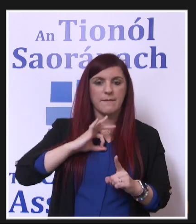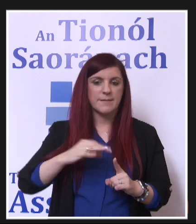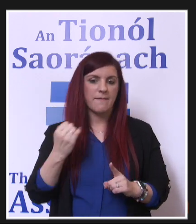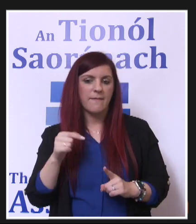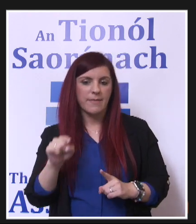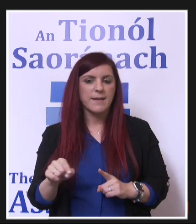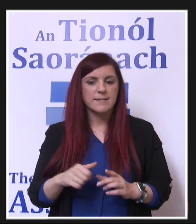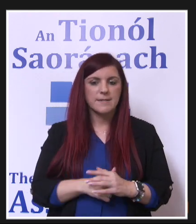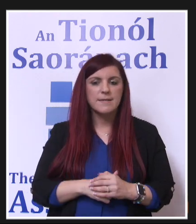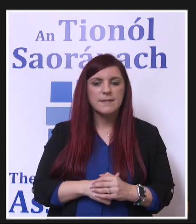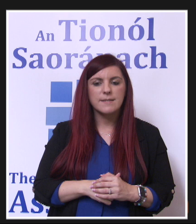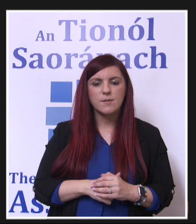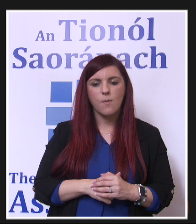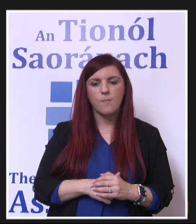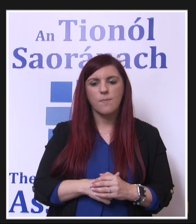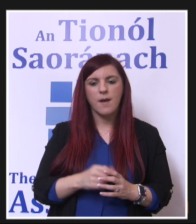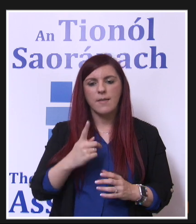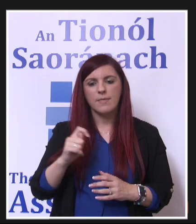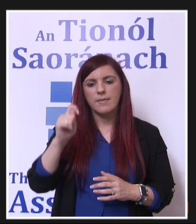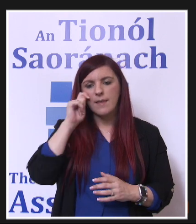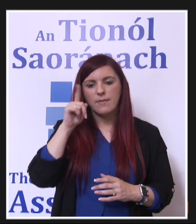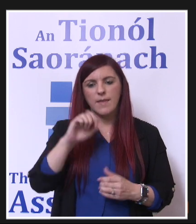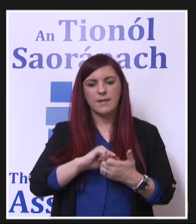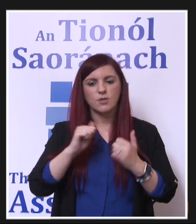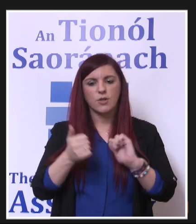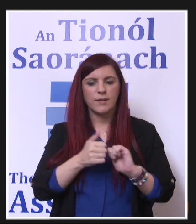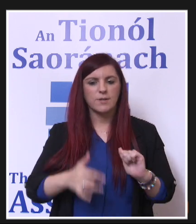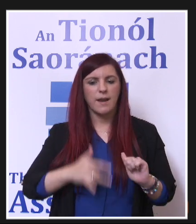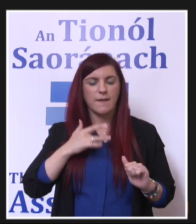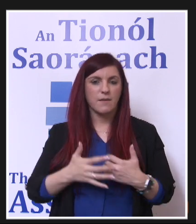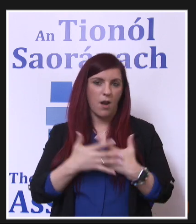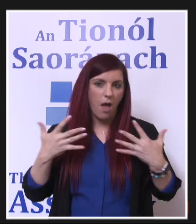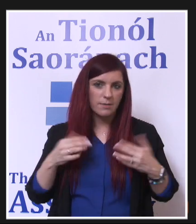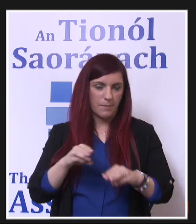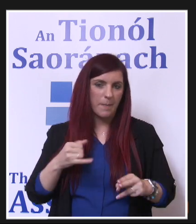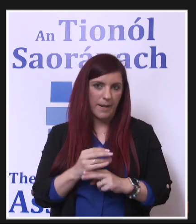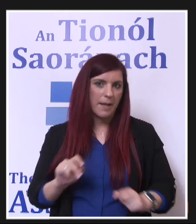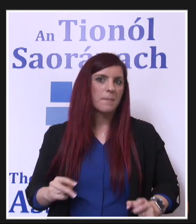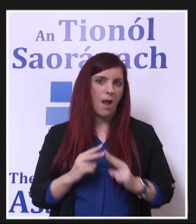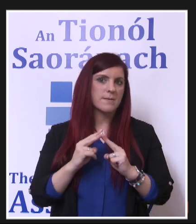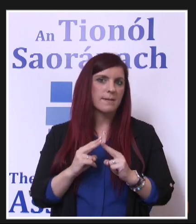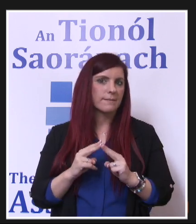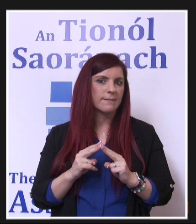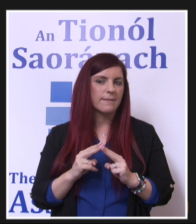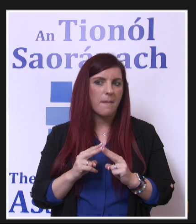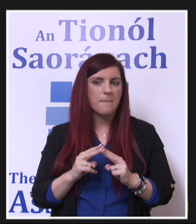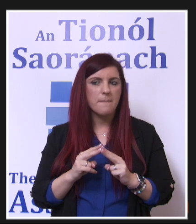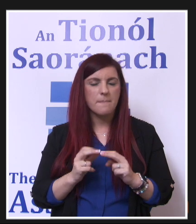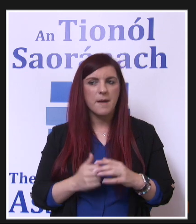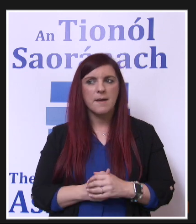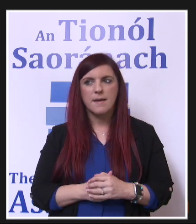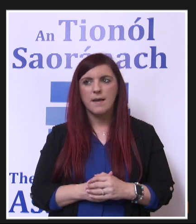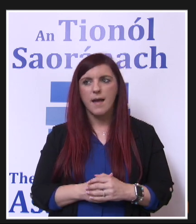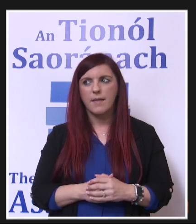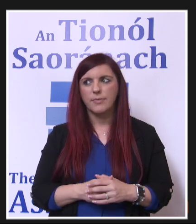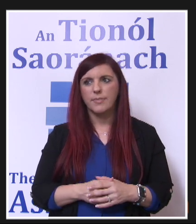the tracks for the bikes in Paris. I think this changed the life of a lot of Parisians to be able to run a bike without,